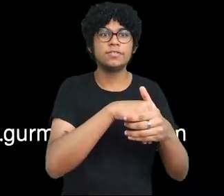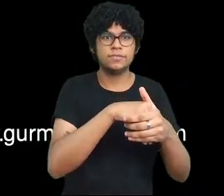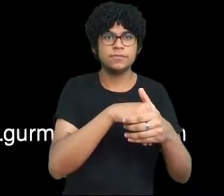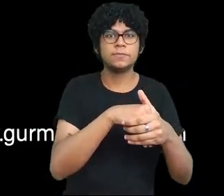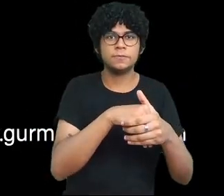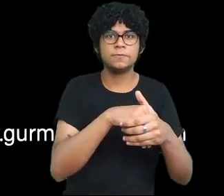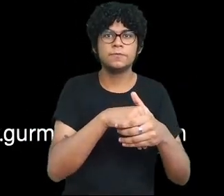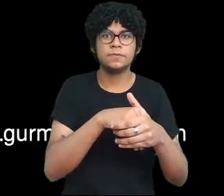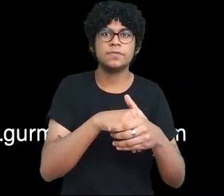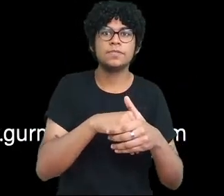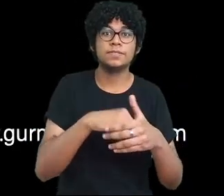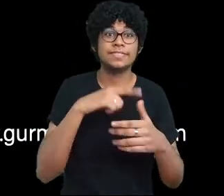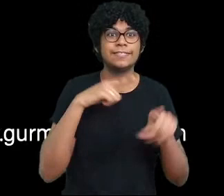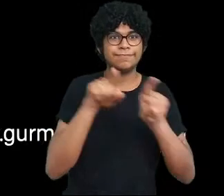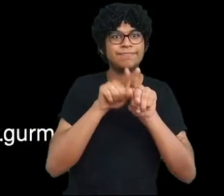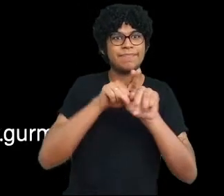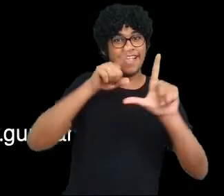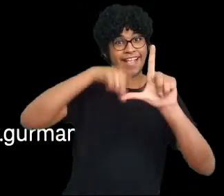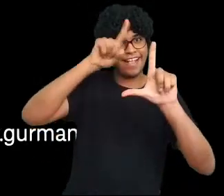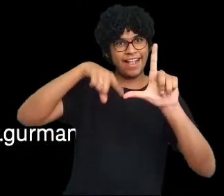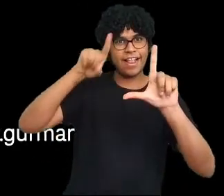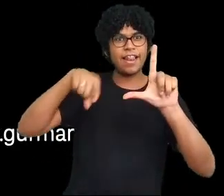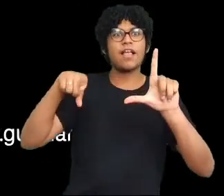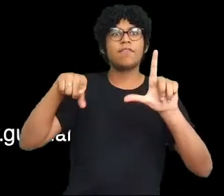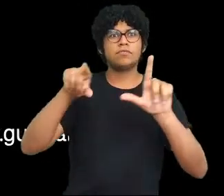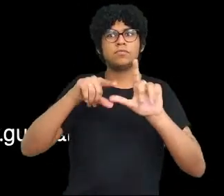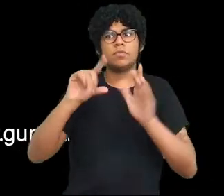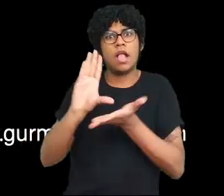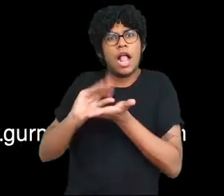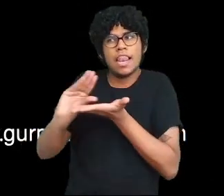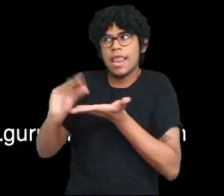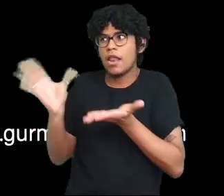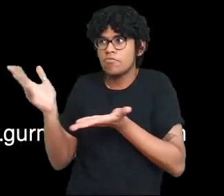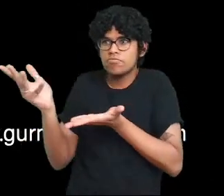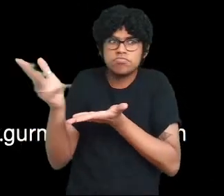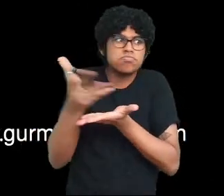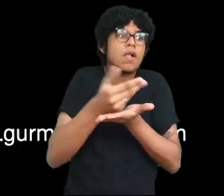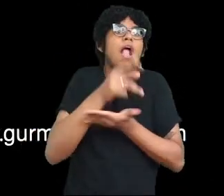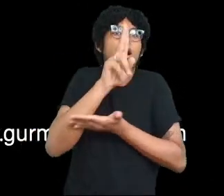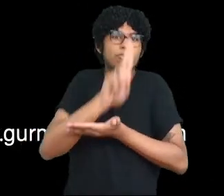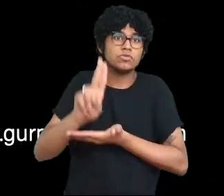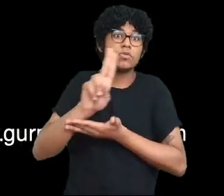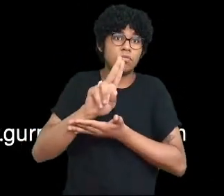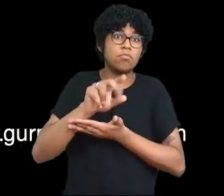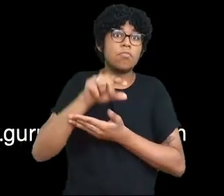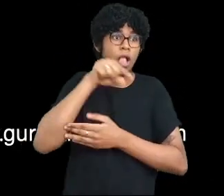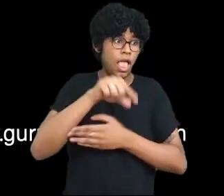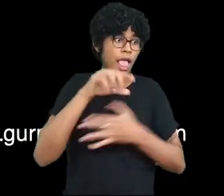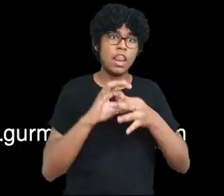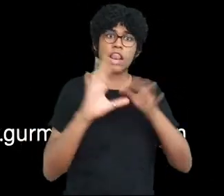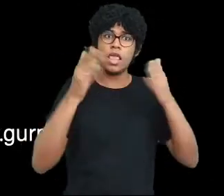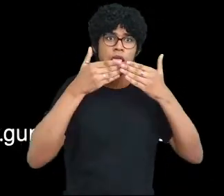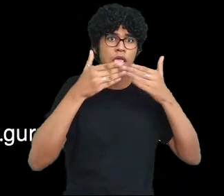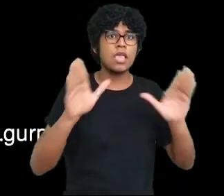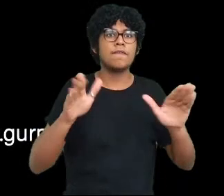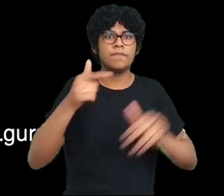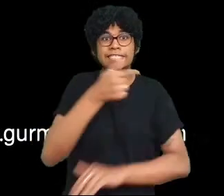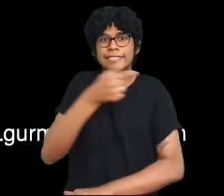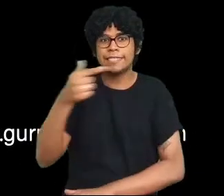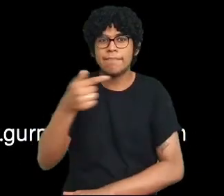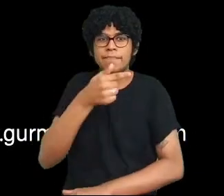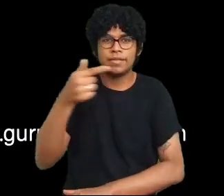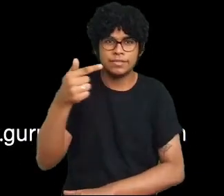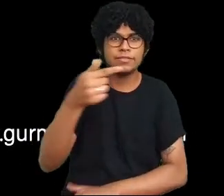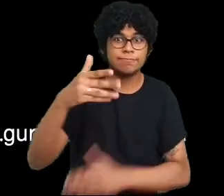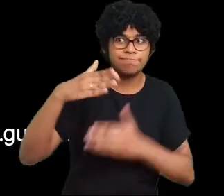to make that chart is released every week, and you just give the chart a makeover.